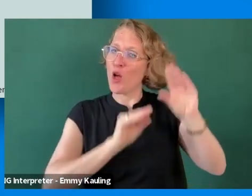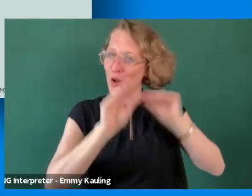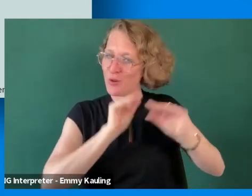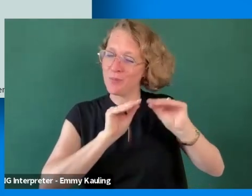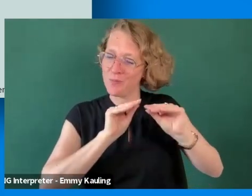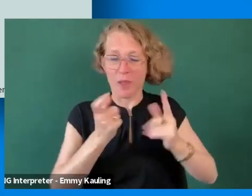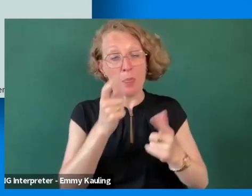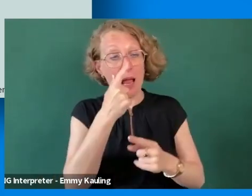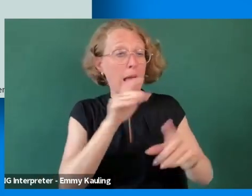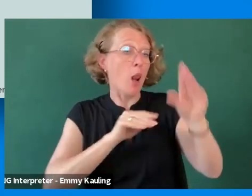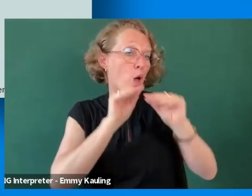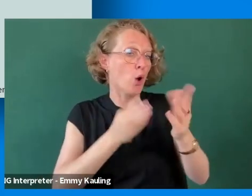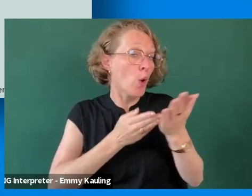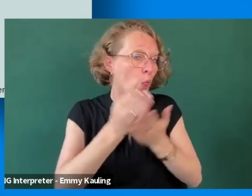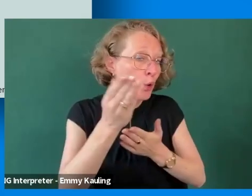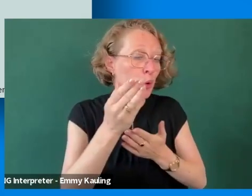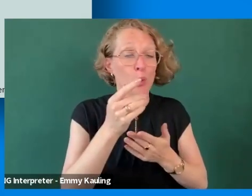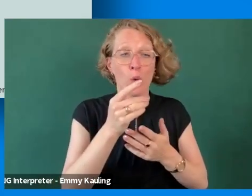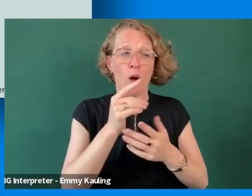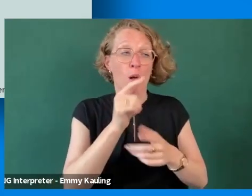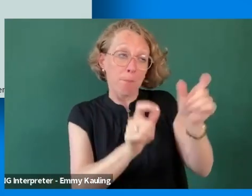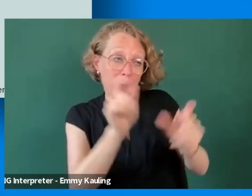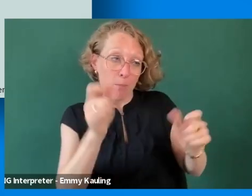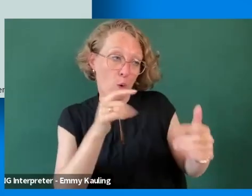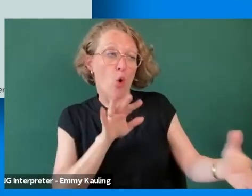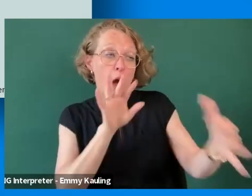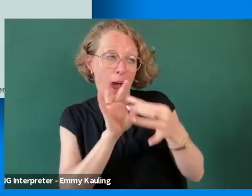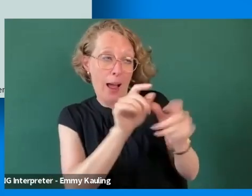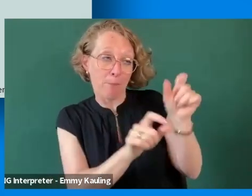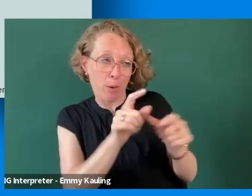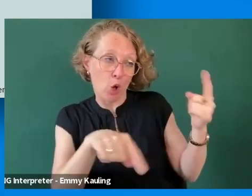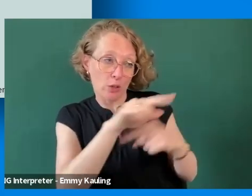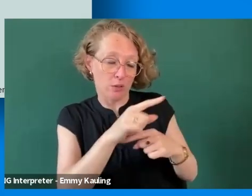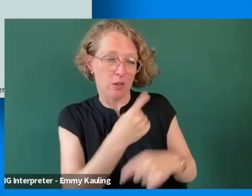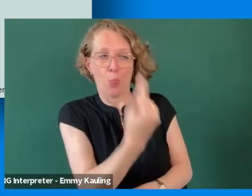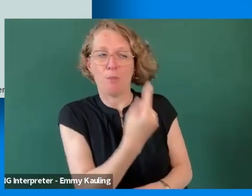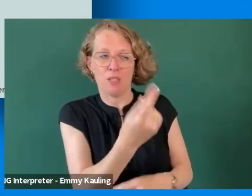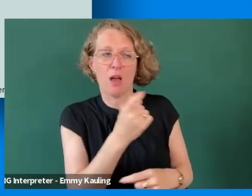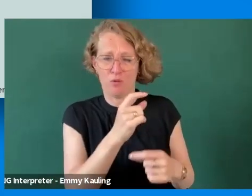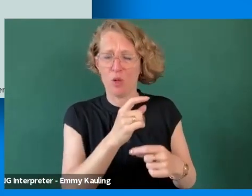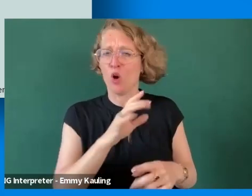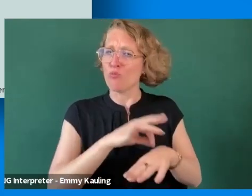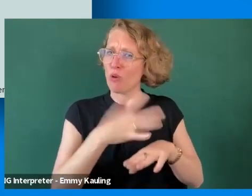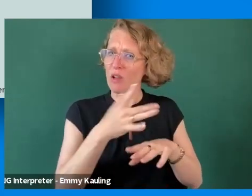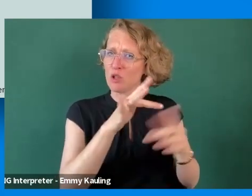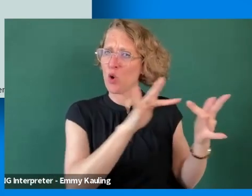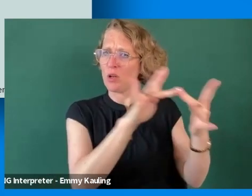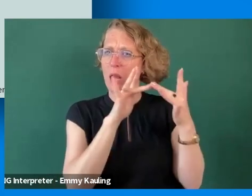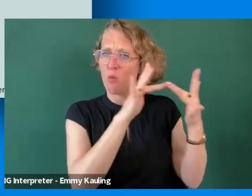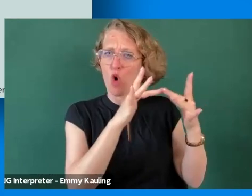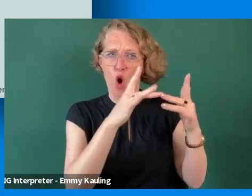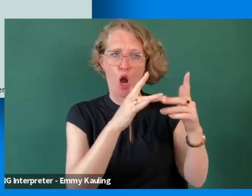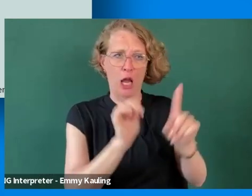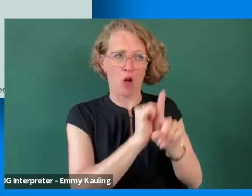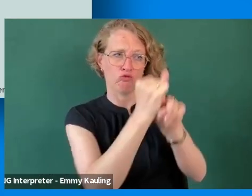by people or by applicants who have a professional network that can teach them this, which